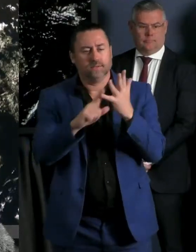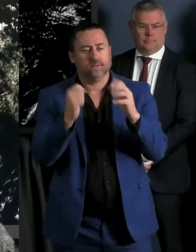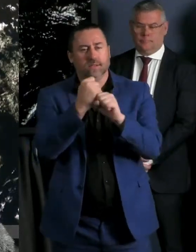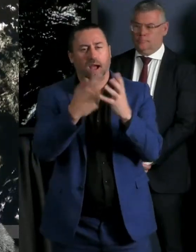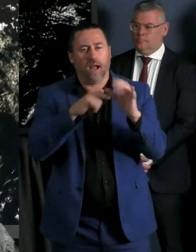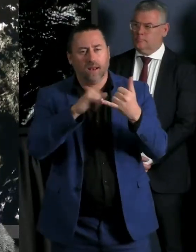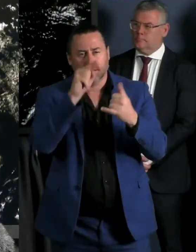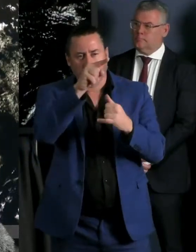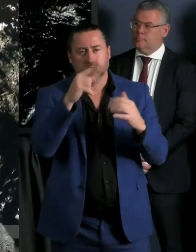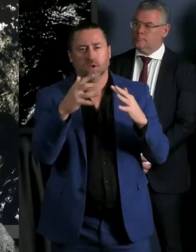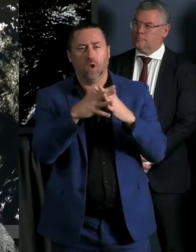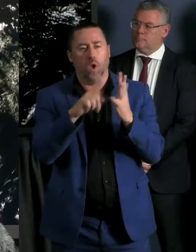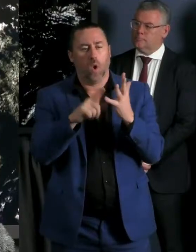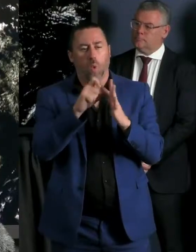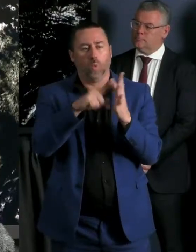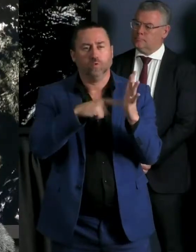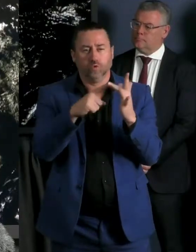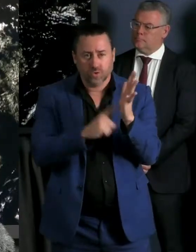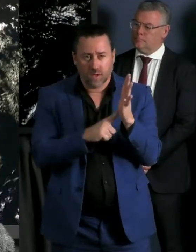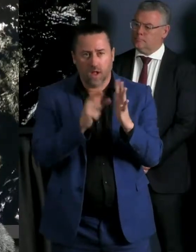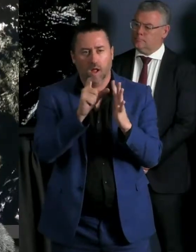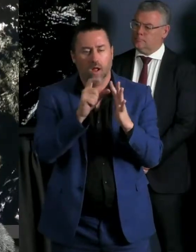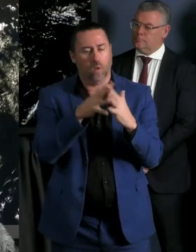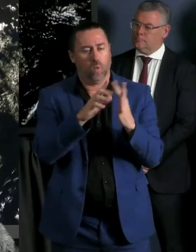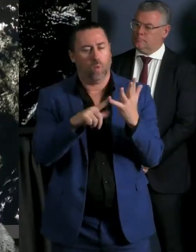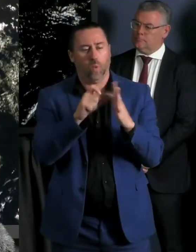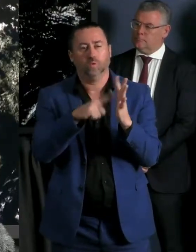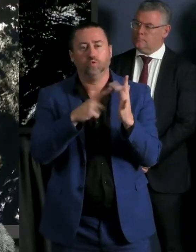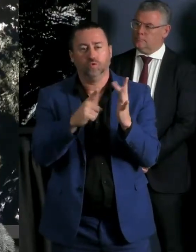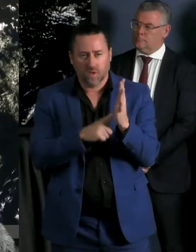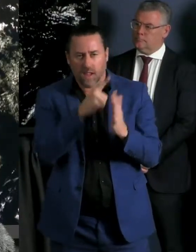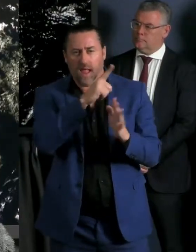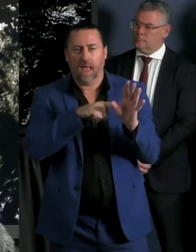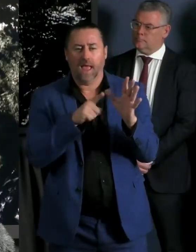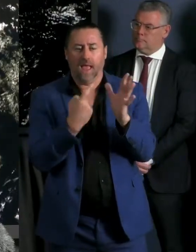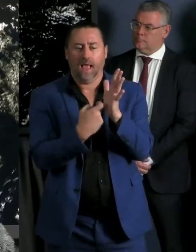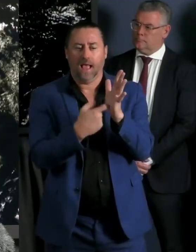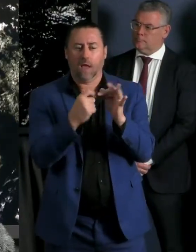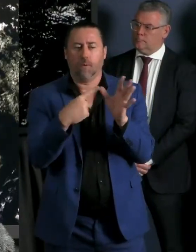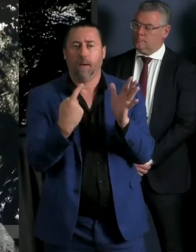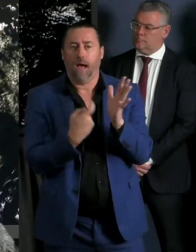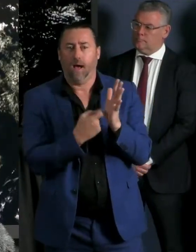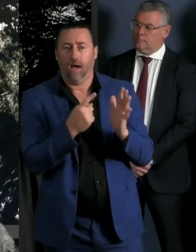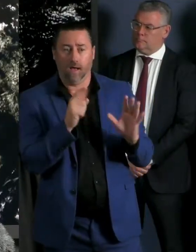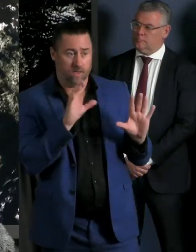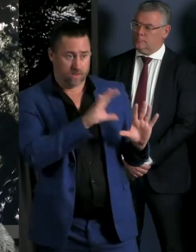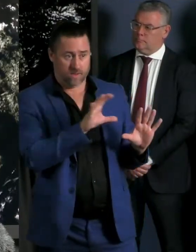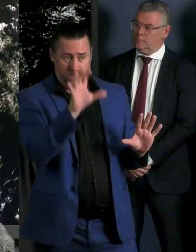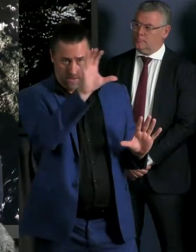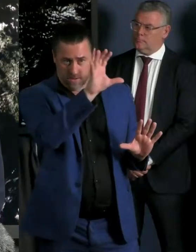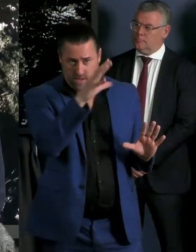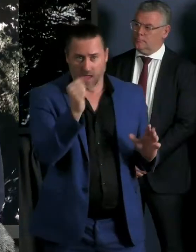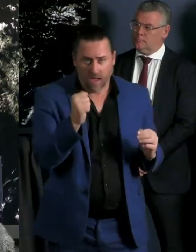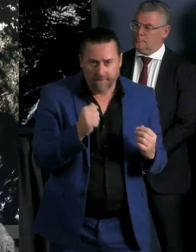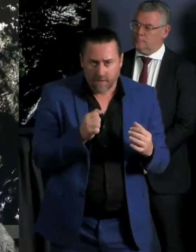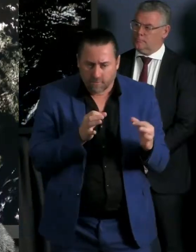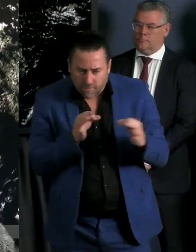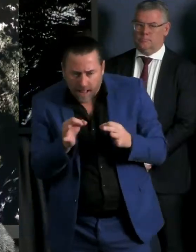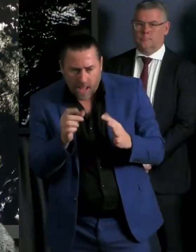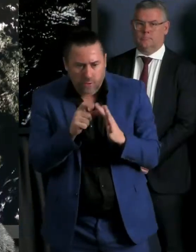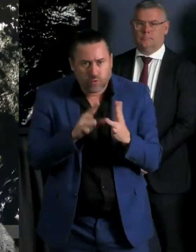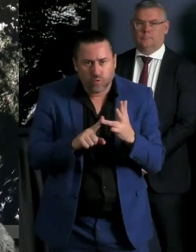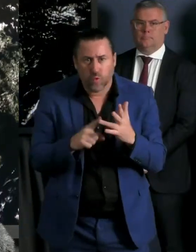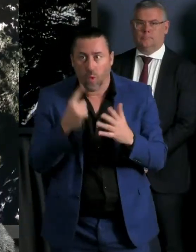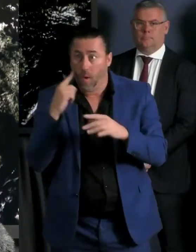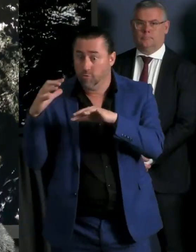Douglas, Wudjil, right down to Yarrabah will start to meet today to ensure that the response and the immediate